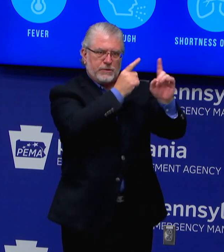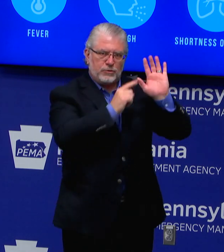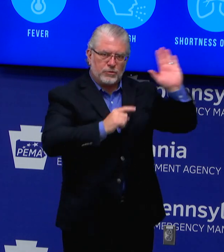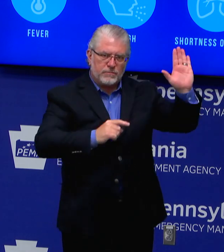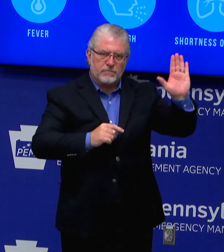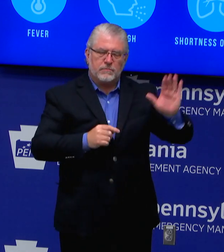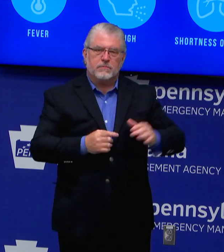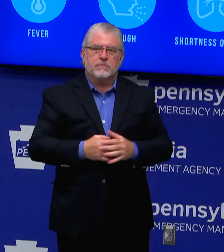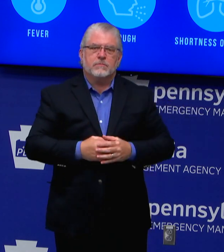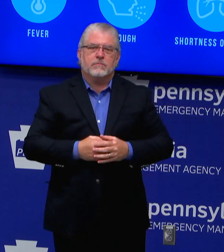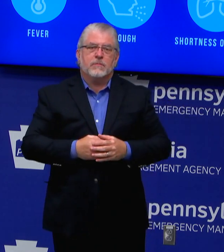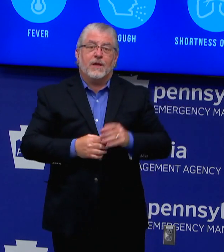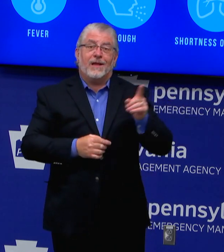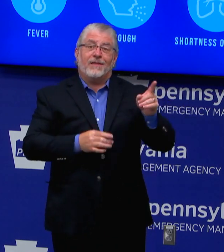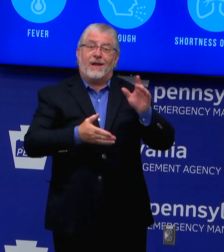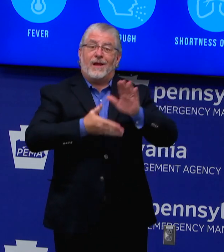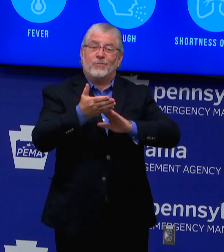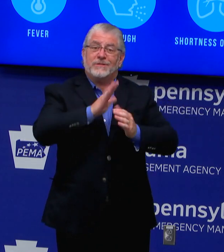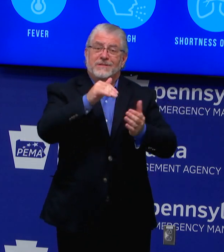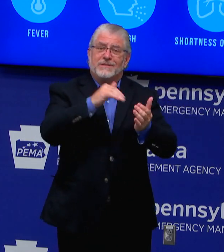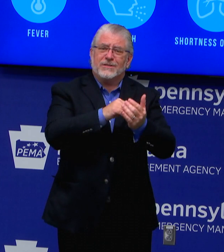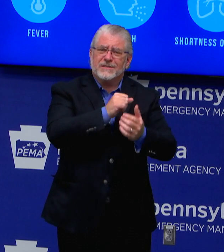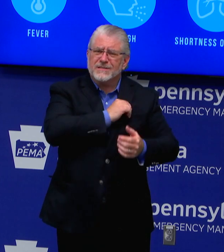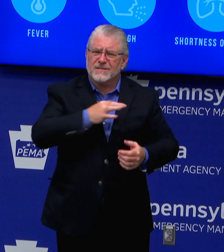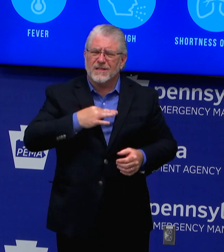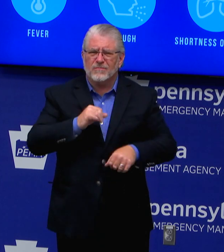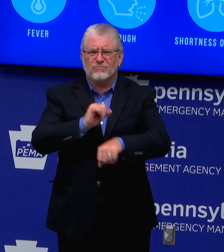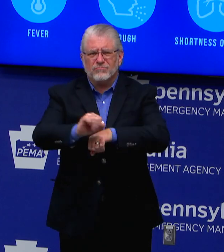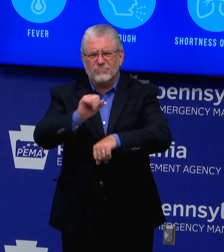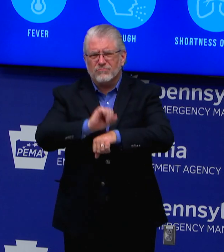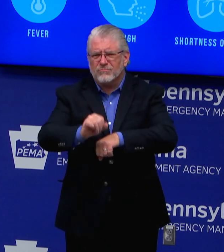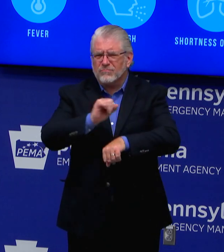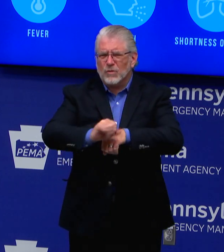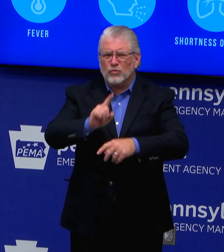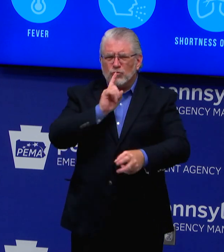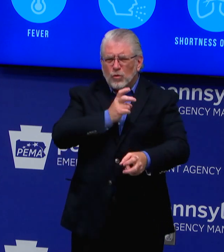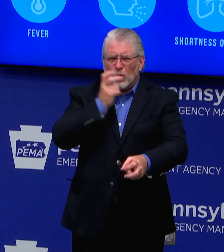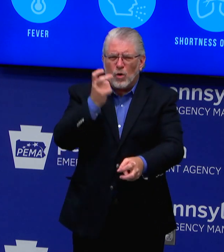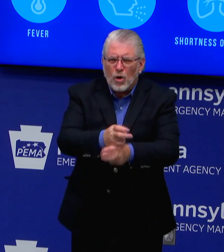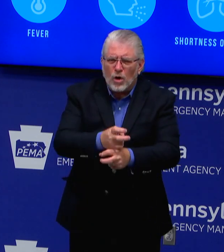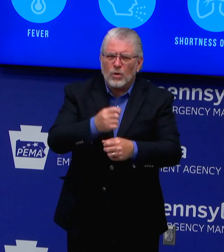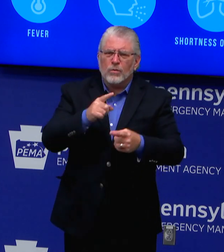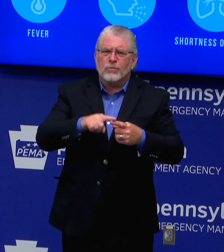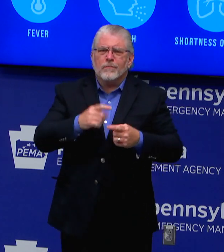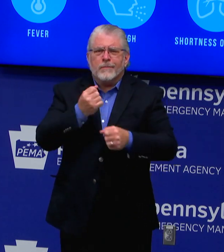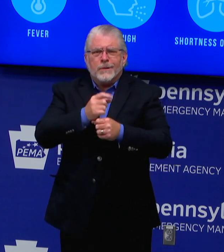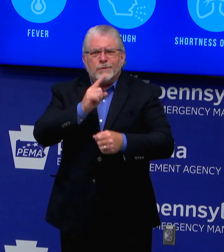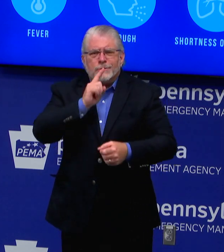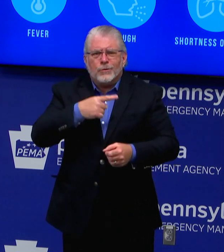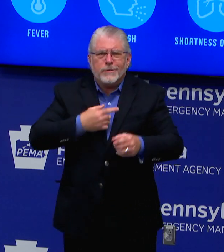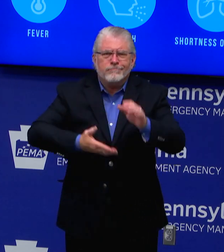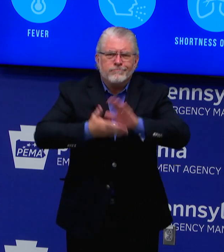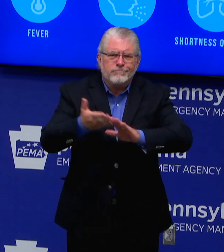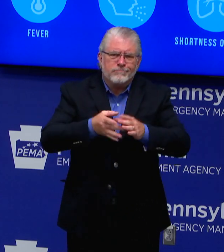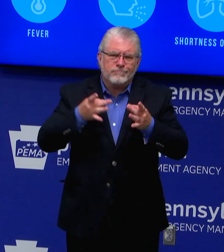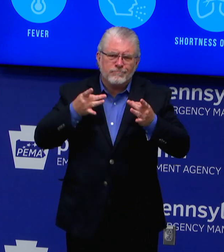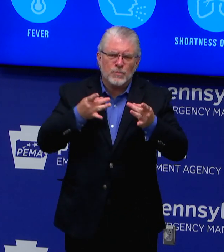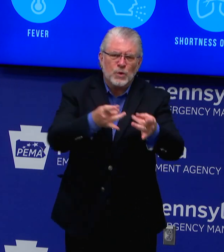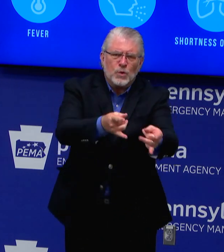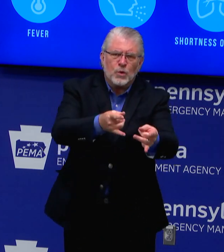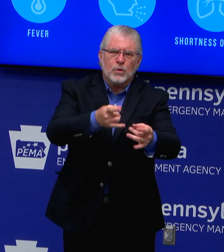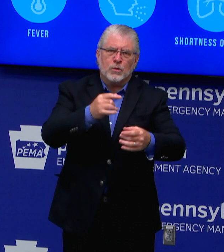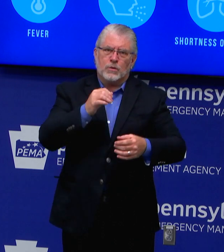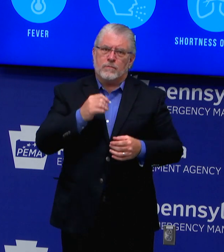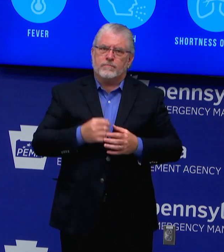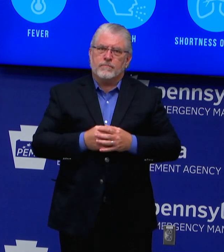force staffs have been working diligently to ensure the timely success of these operations, the safety and well-being of our service members. We've